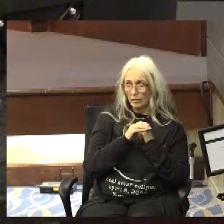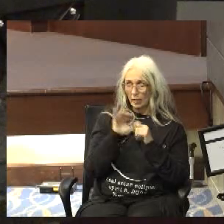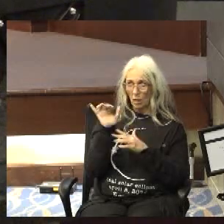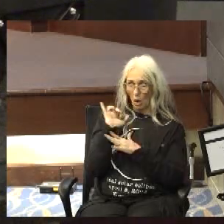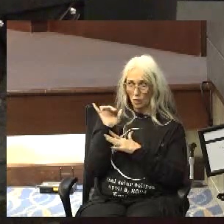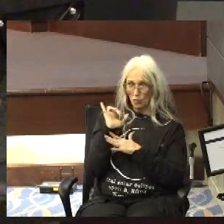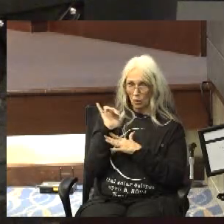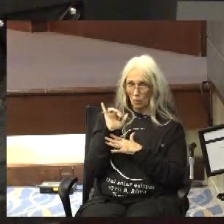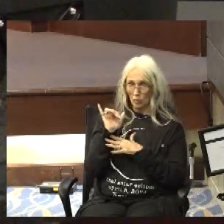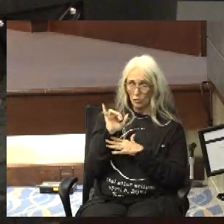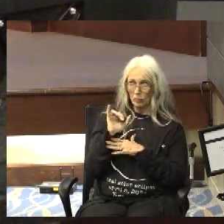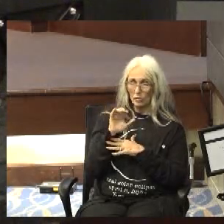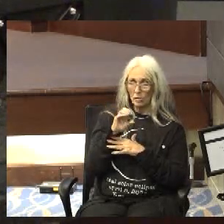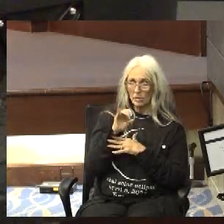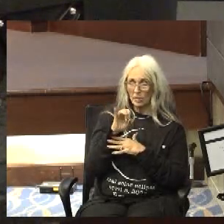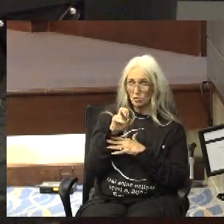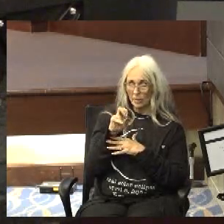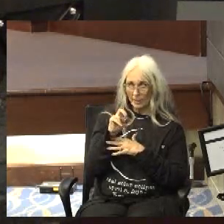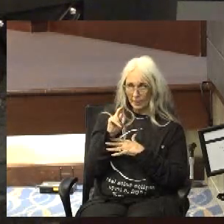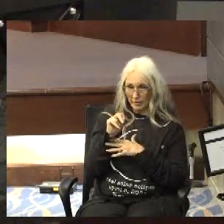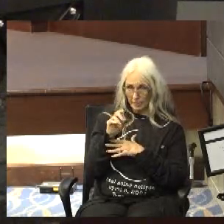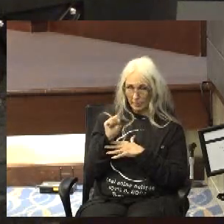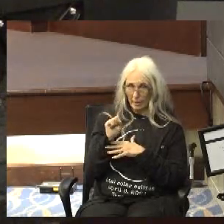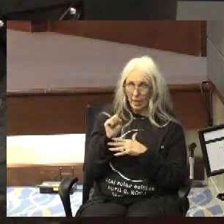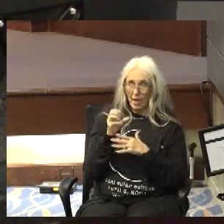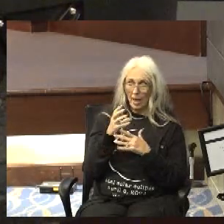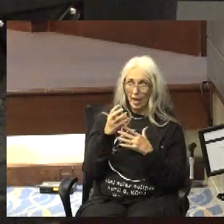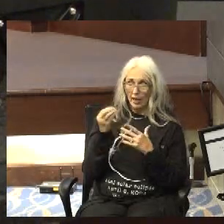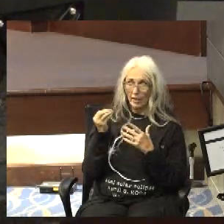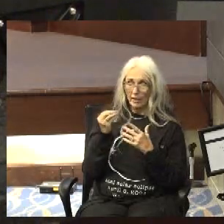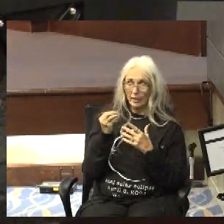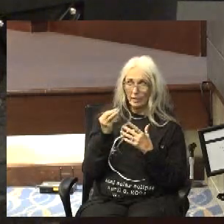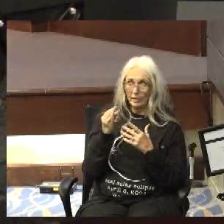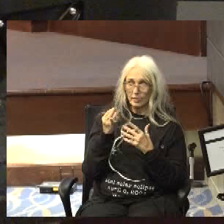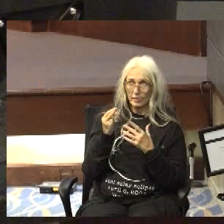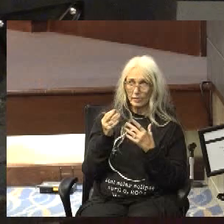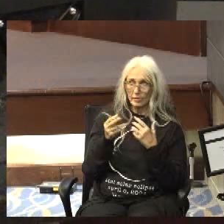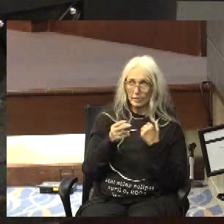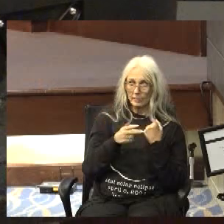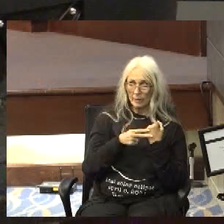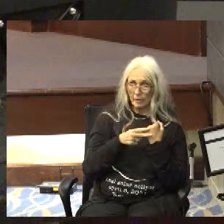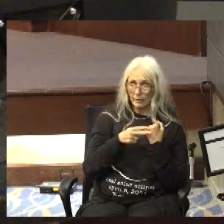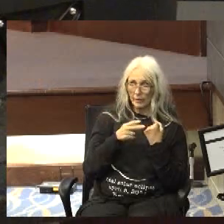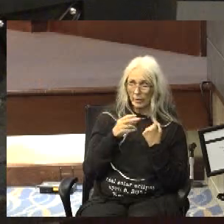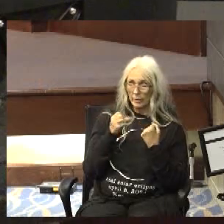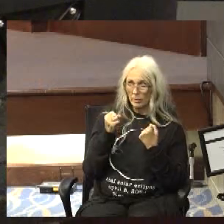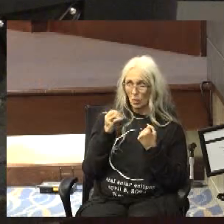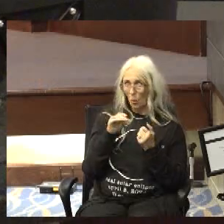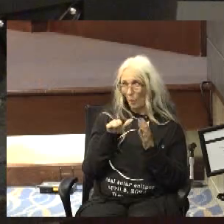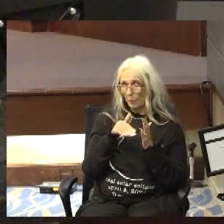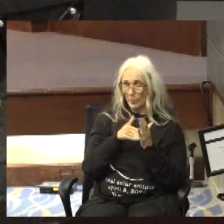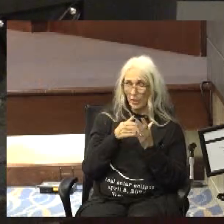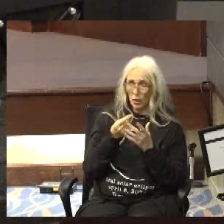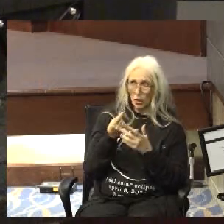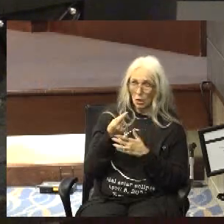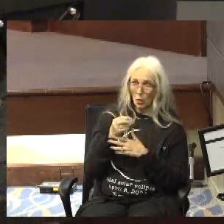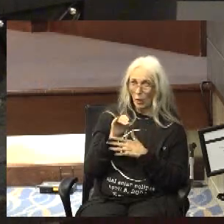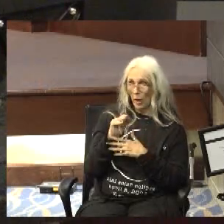also constituents and citizens, and synthesizing that into sort of a middle ground.